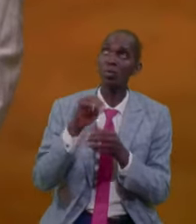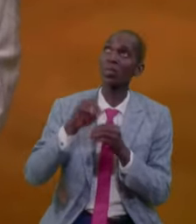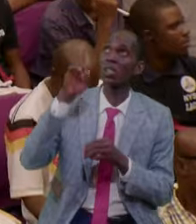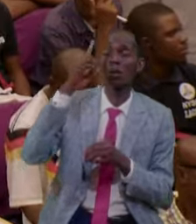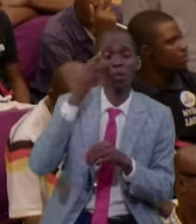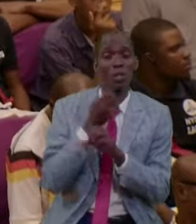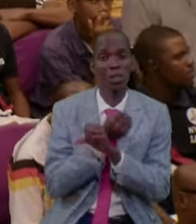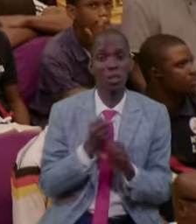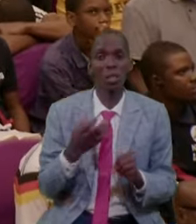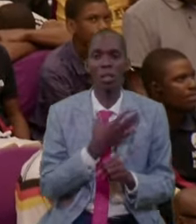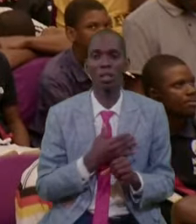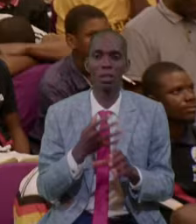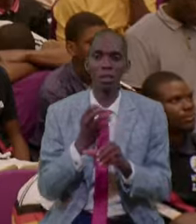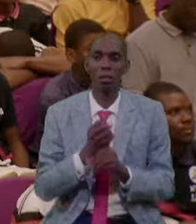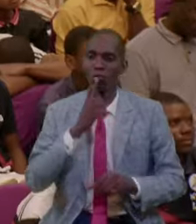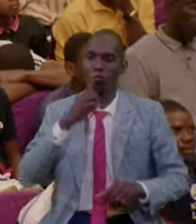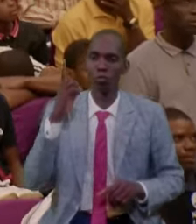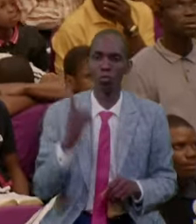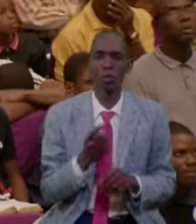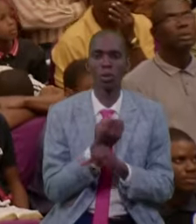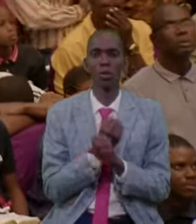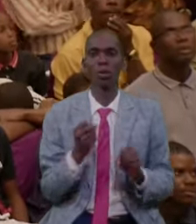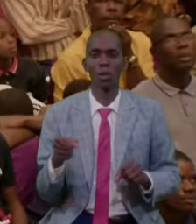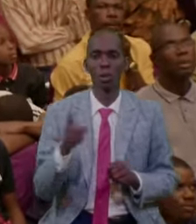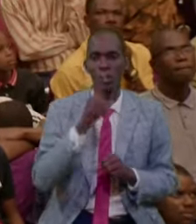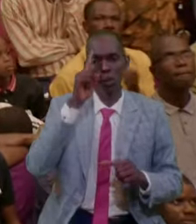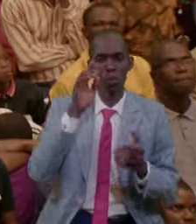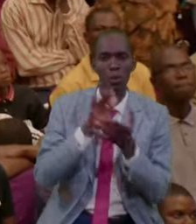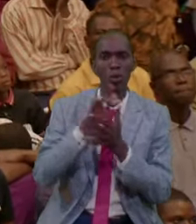real, genuine salvation. They trust God for